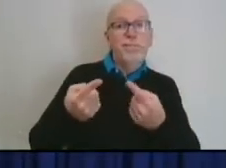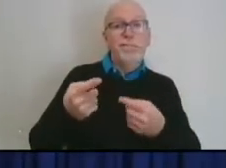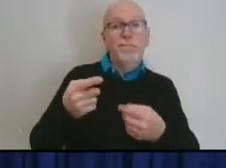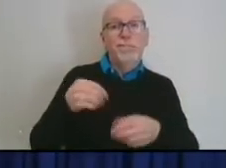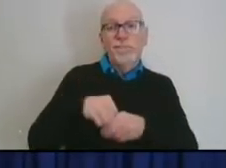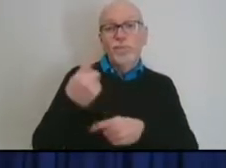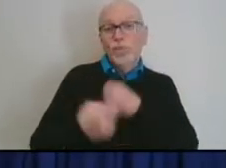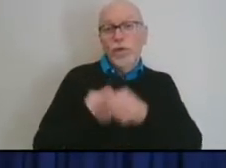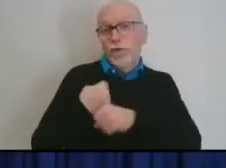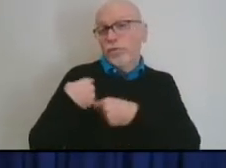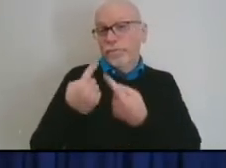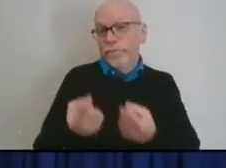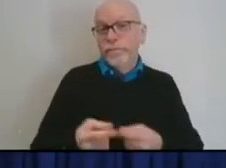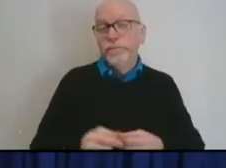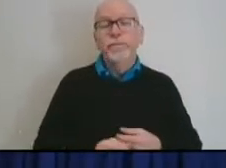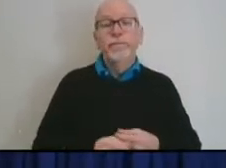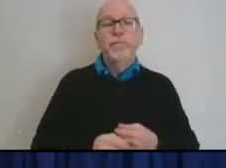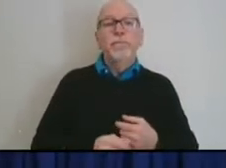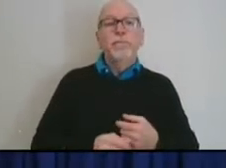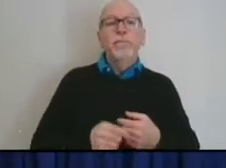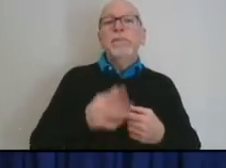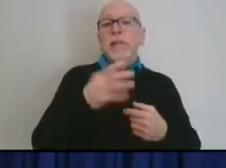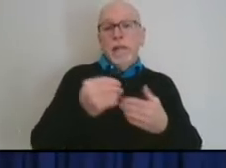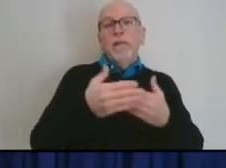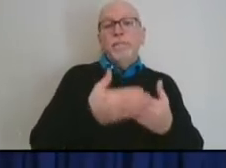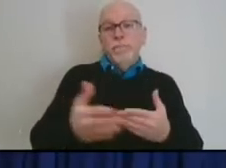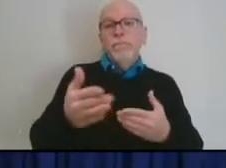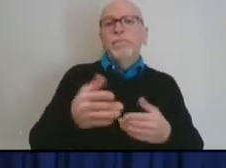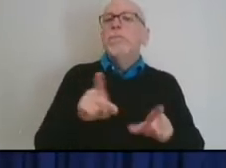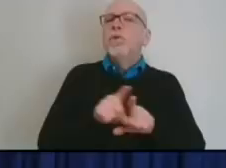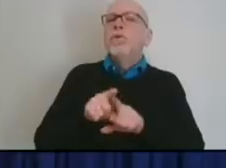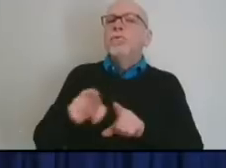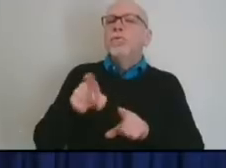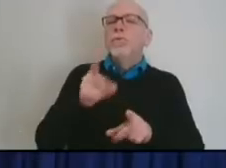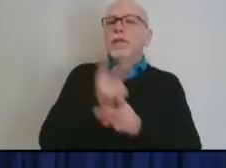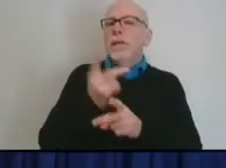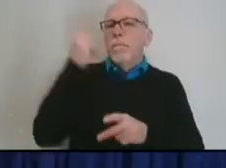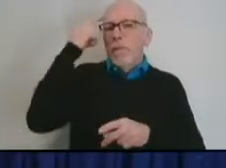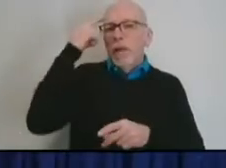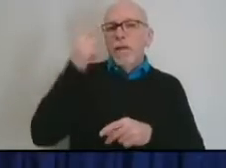year and going forward. It's also, though, keep in mind,